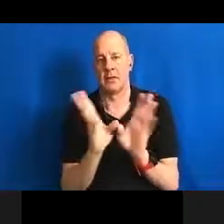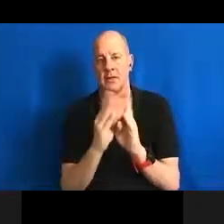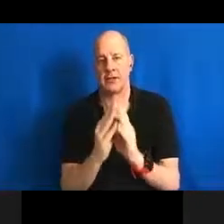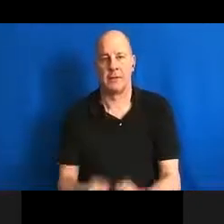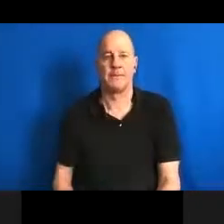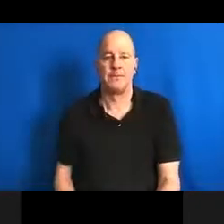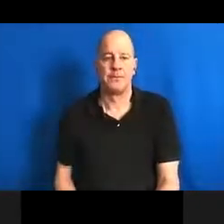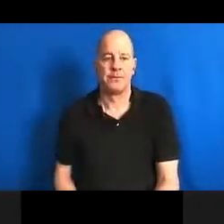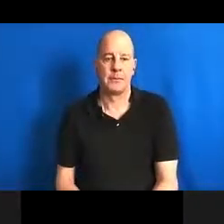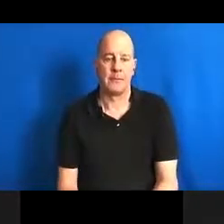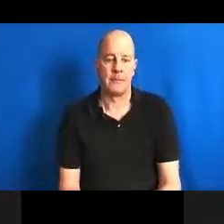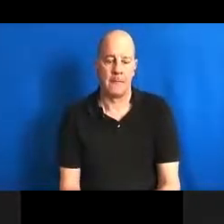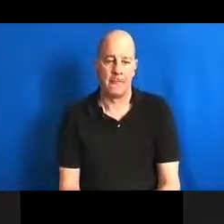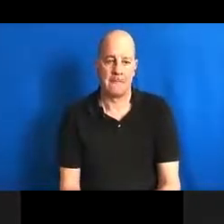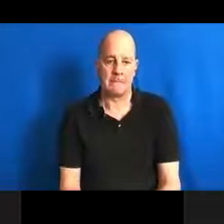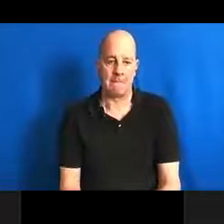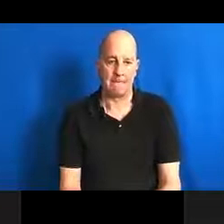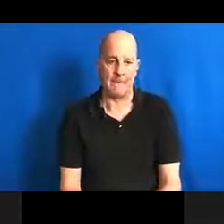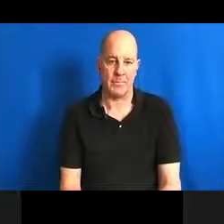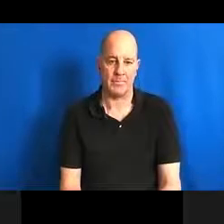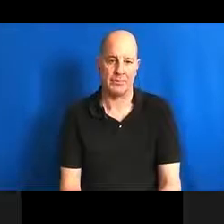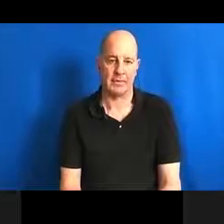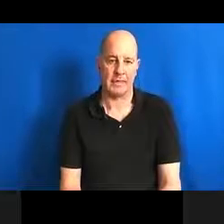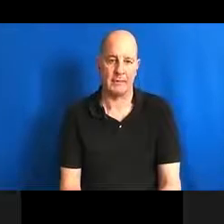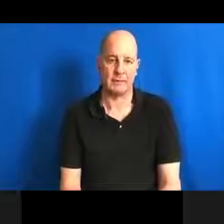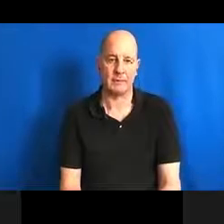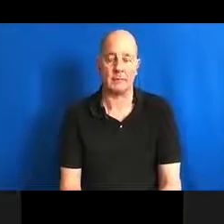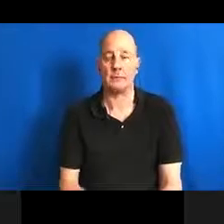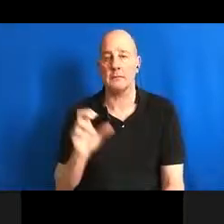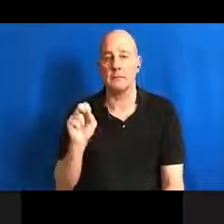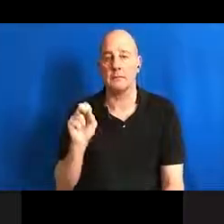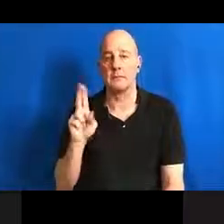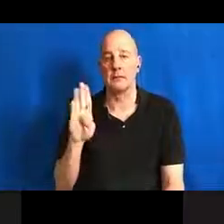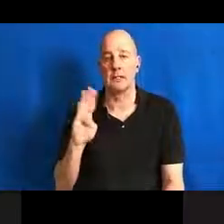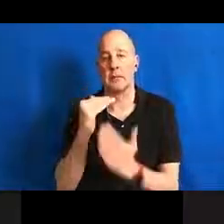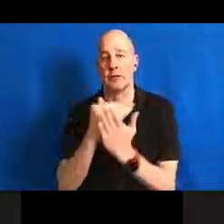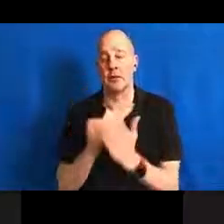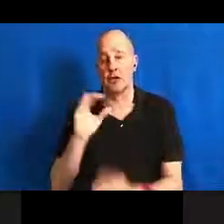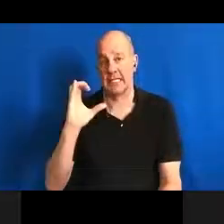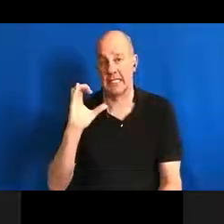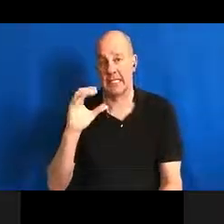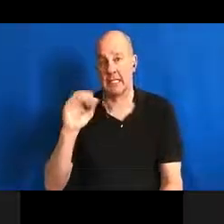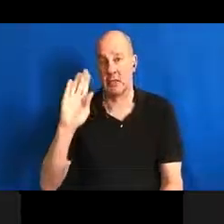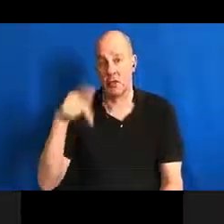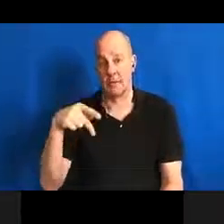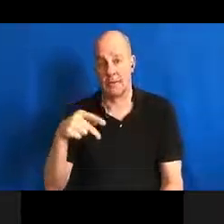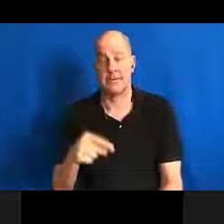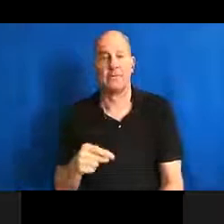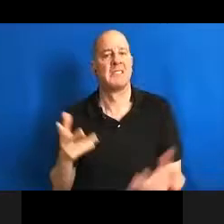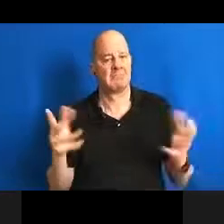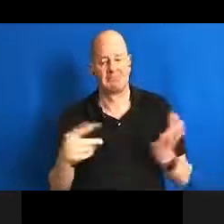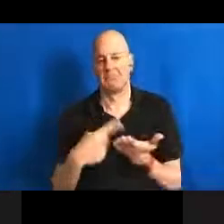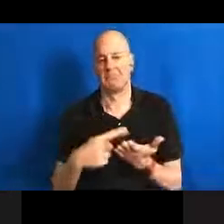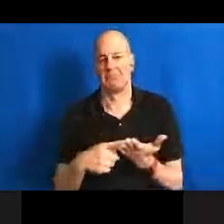To the next slide. So for Subchapter C corporations, we already talked about how